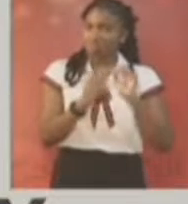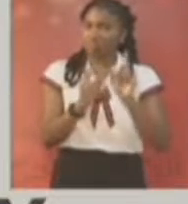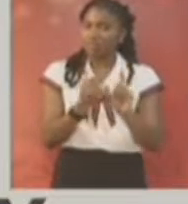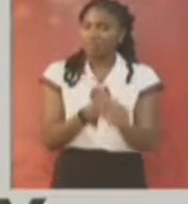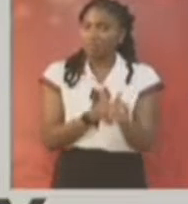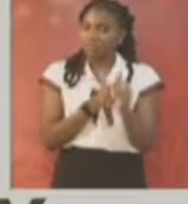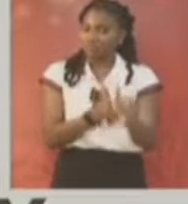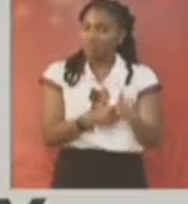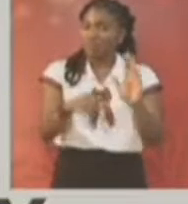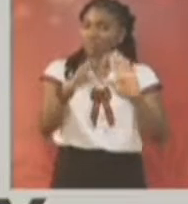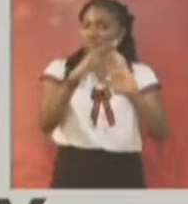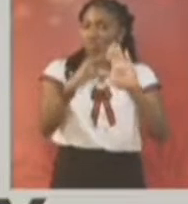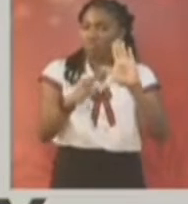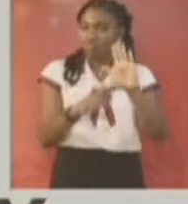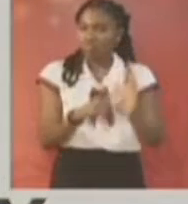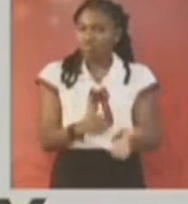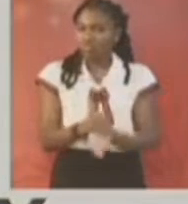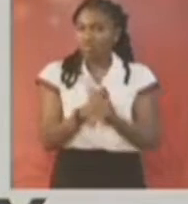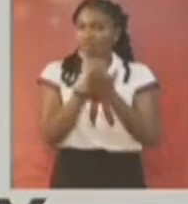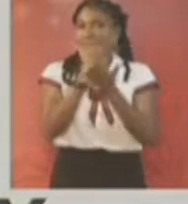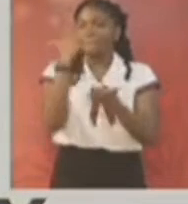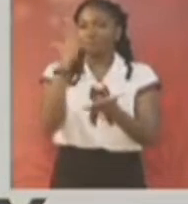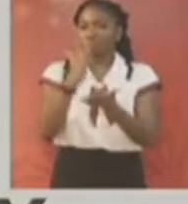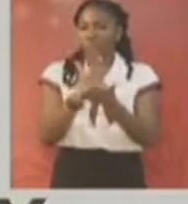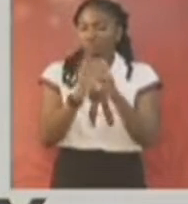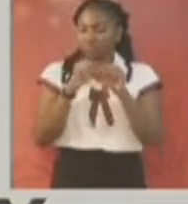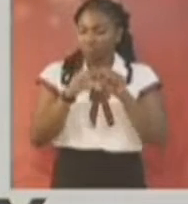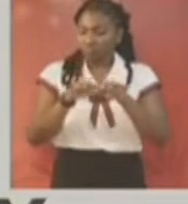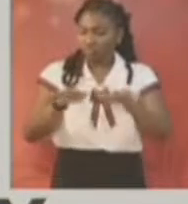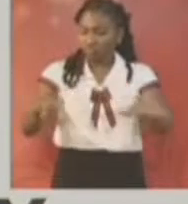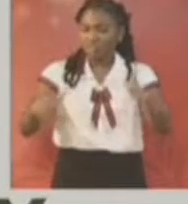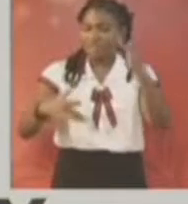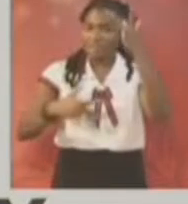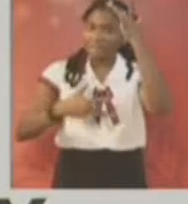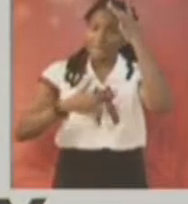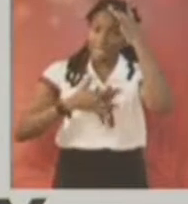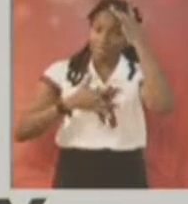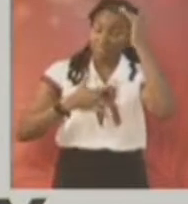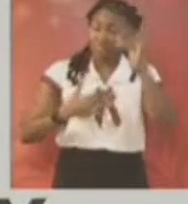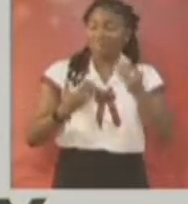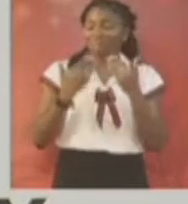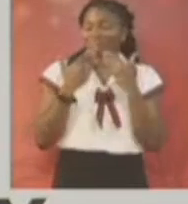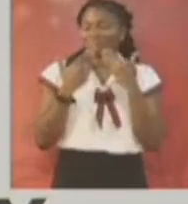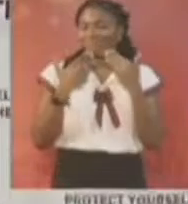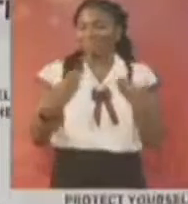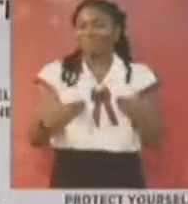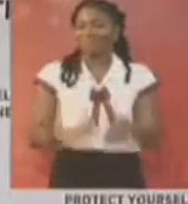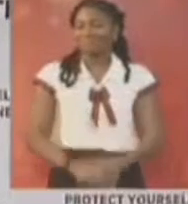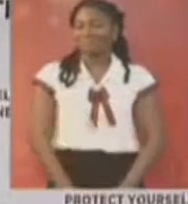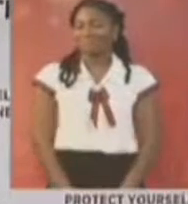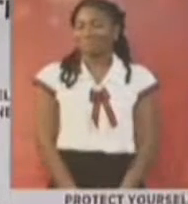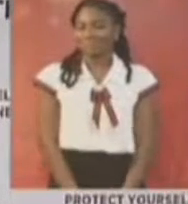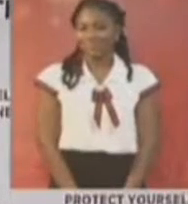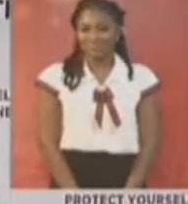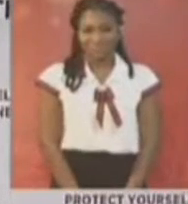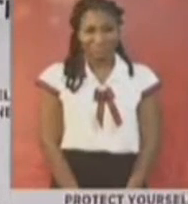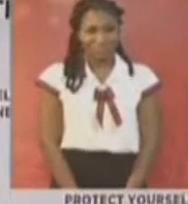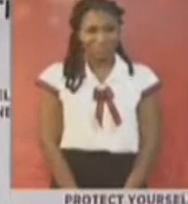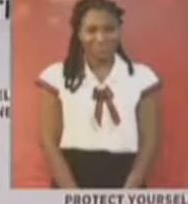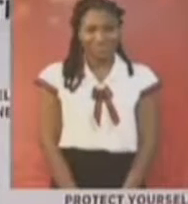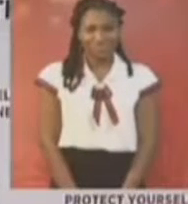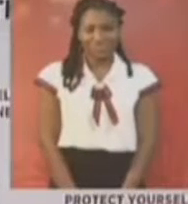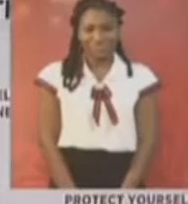that will reduce the risk of transmission where illness is not known. So thank you again for the question. Thanks again,